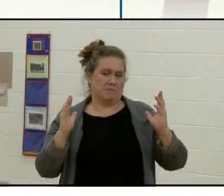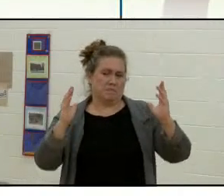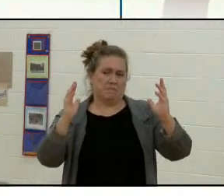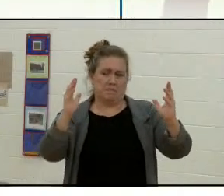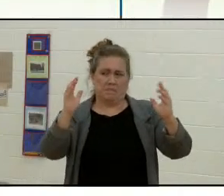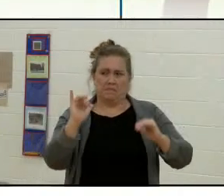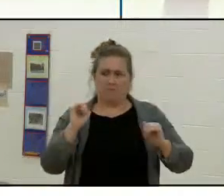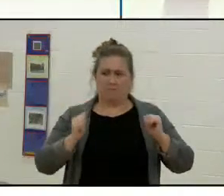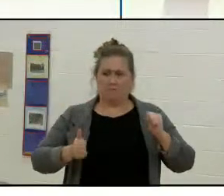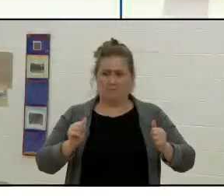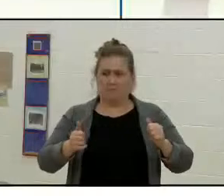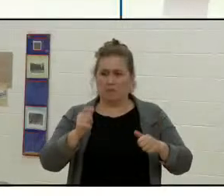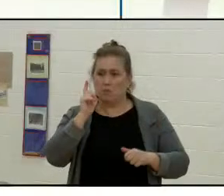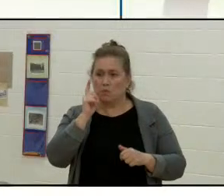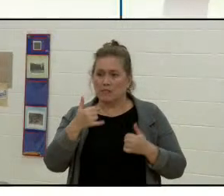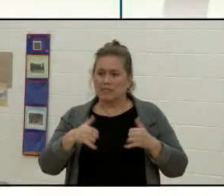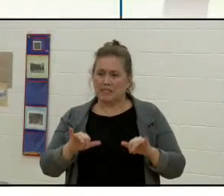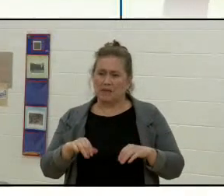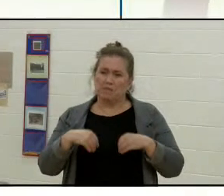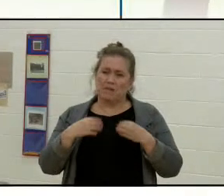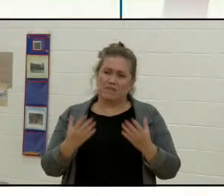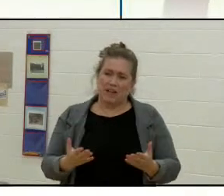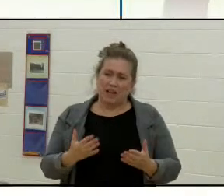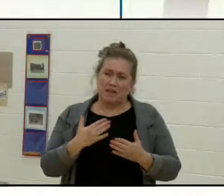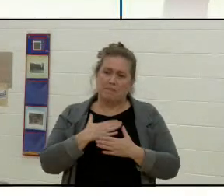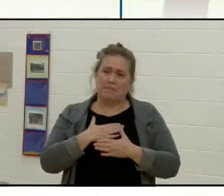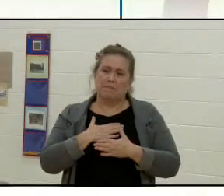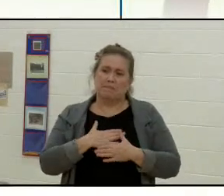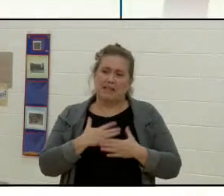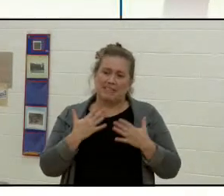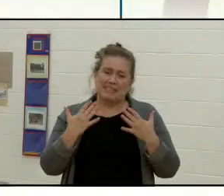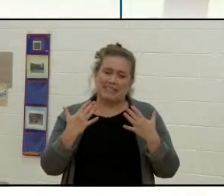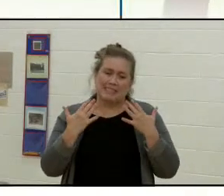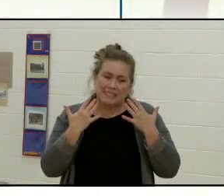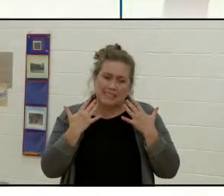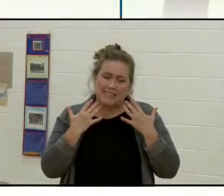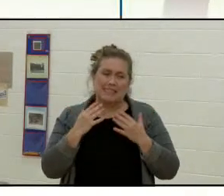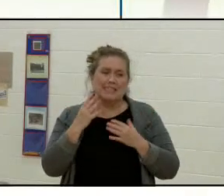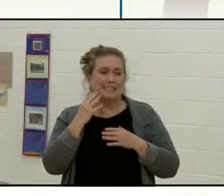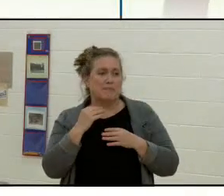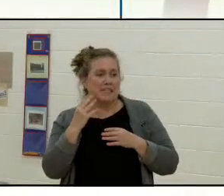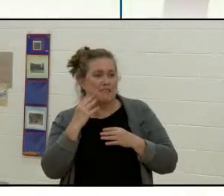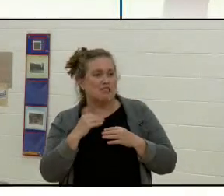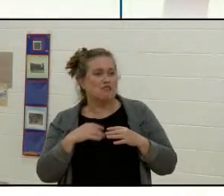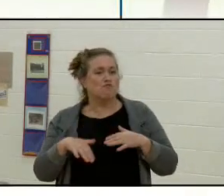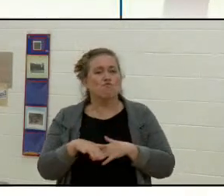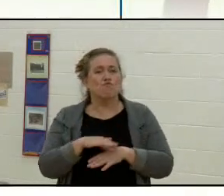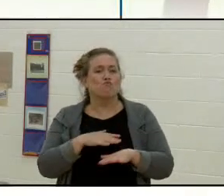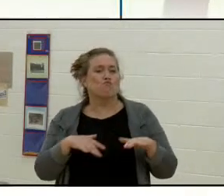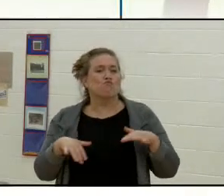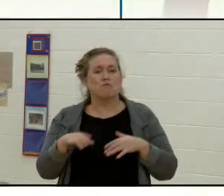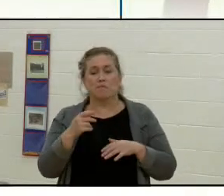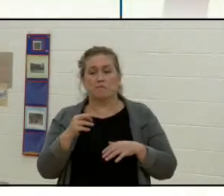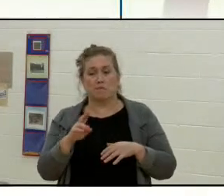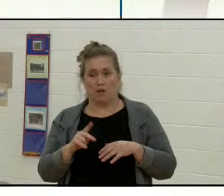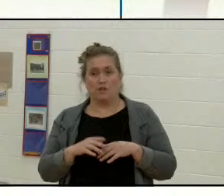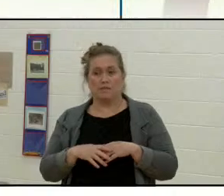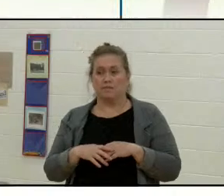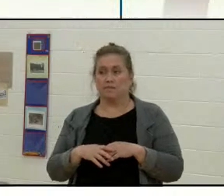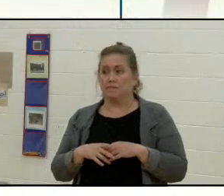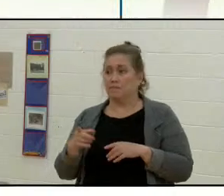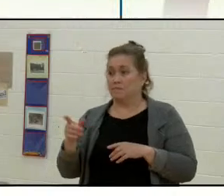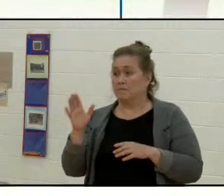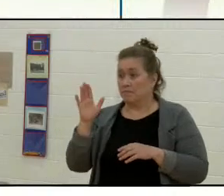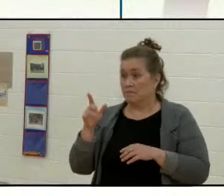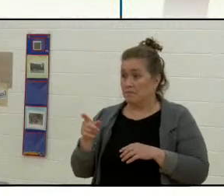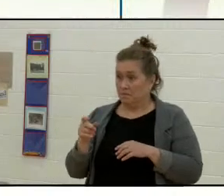still provide that more pleasant ambiance and shade without really intruding on the use of the site. Do you have